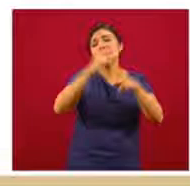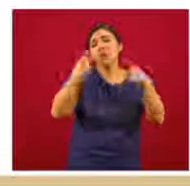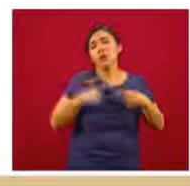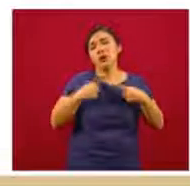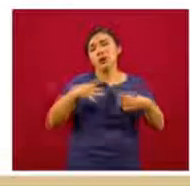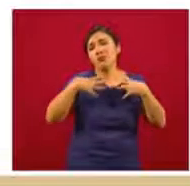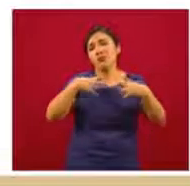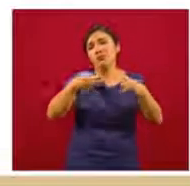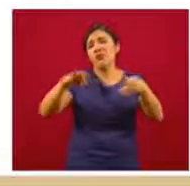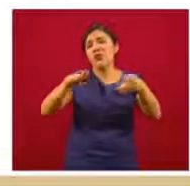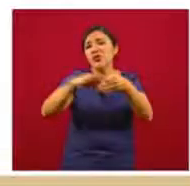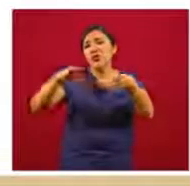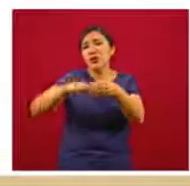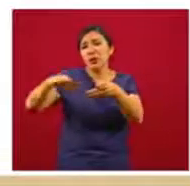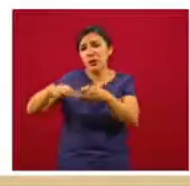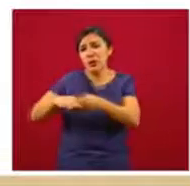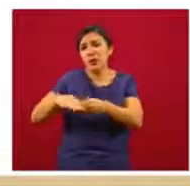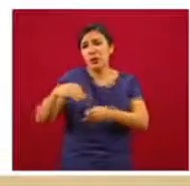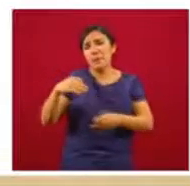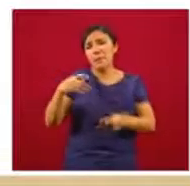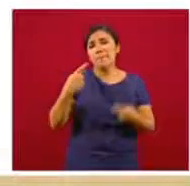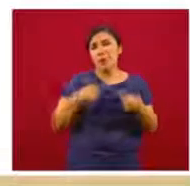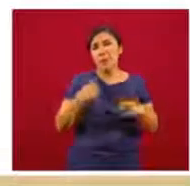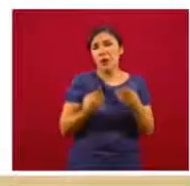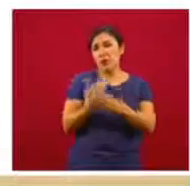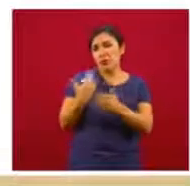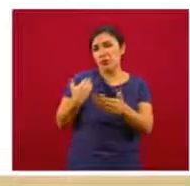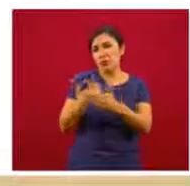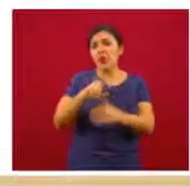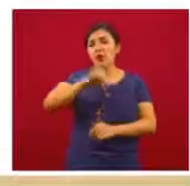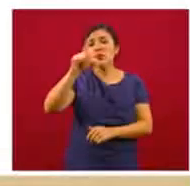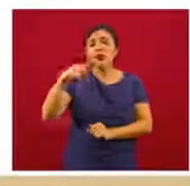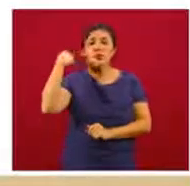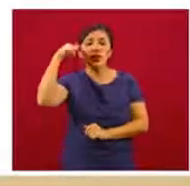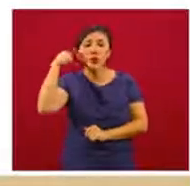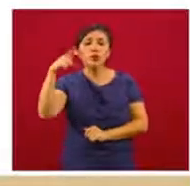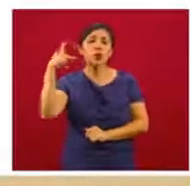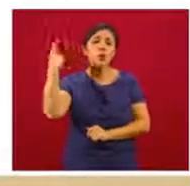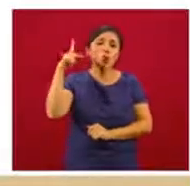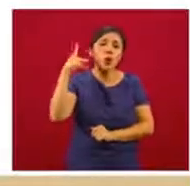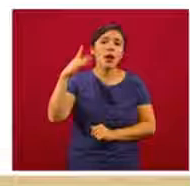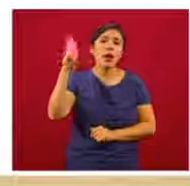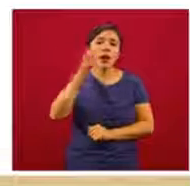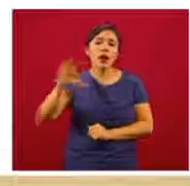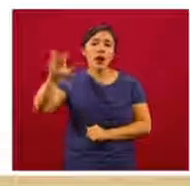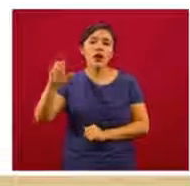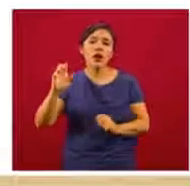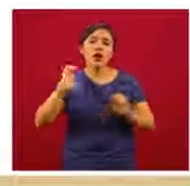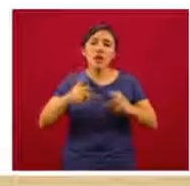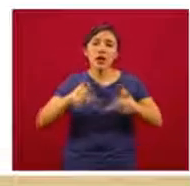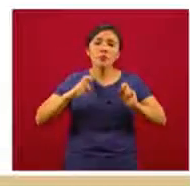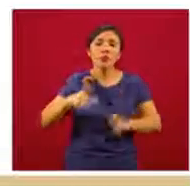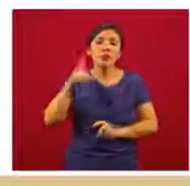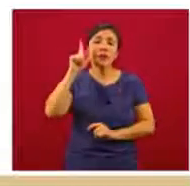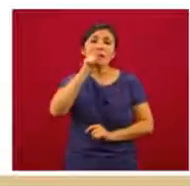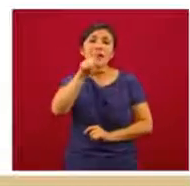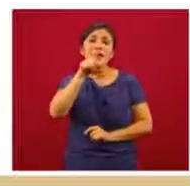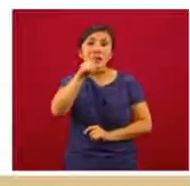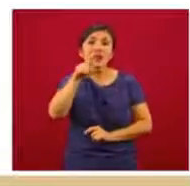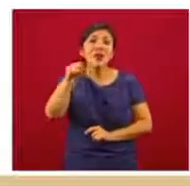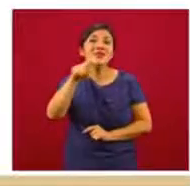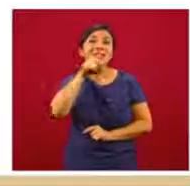including the state of Mexico, would have the highest frequency of recent cases. Then we have Tabasco,